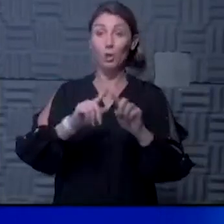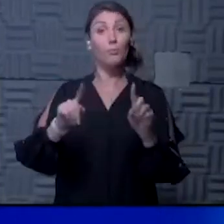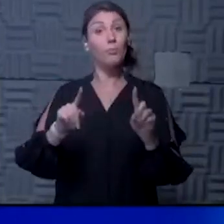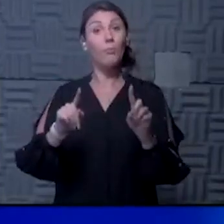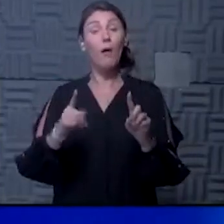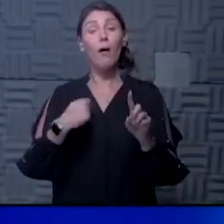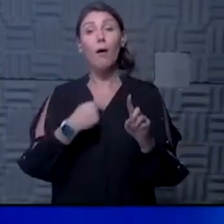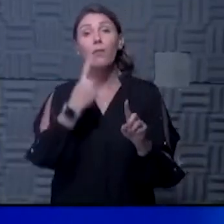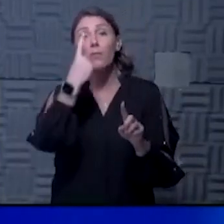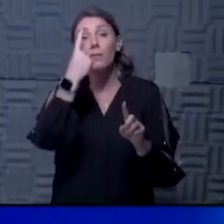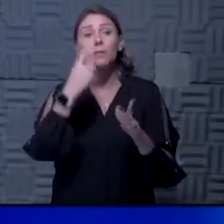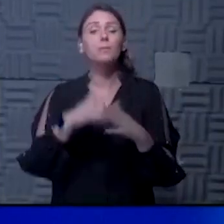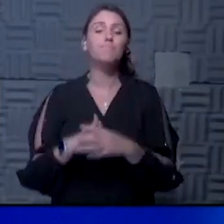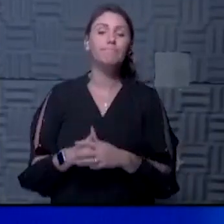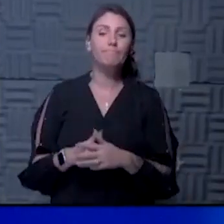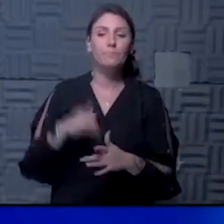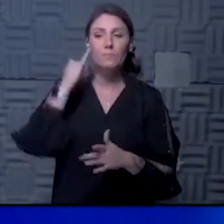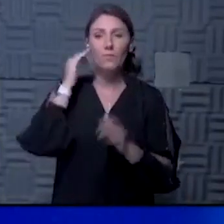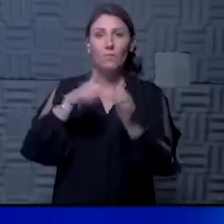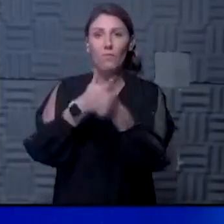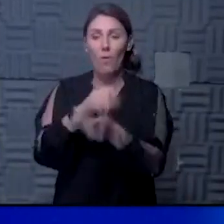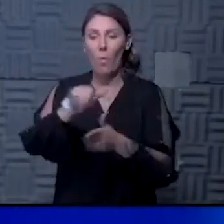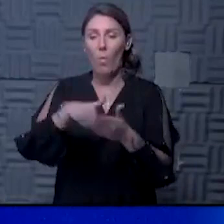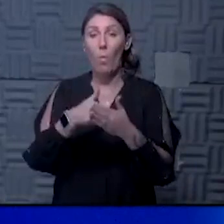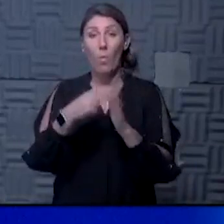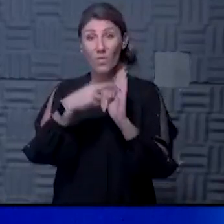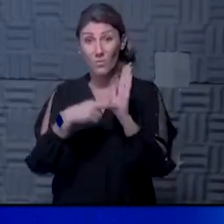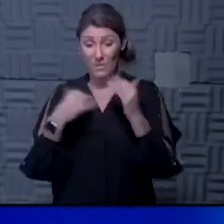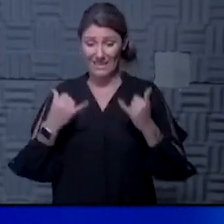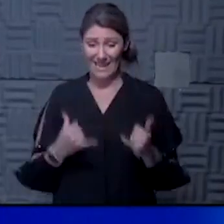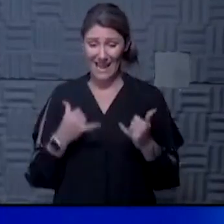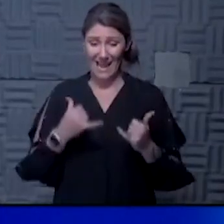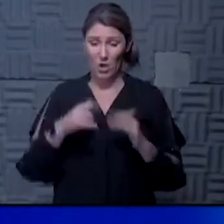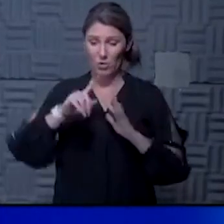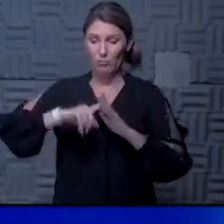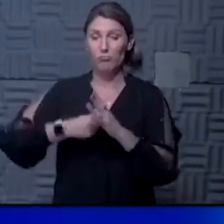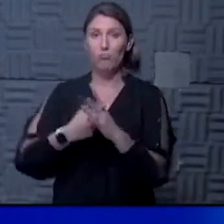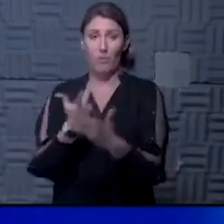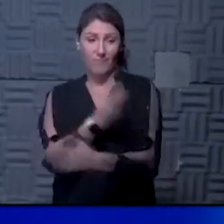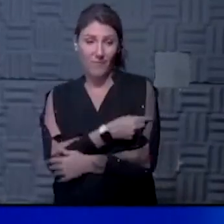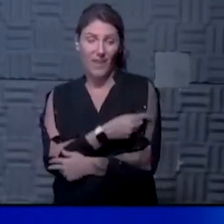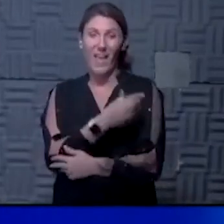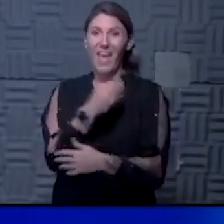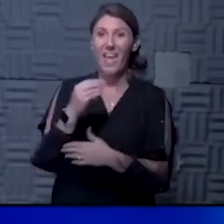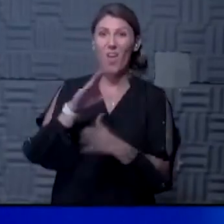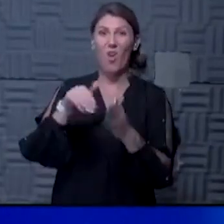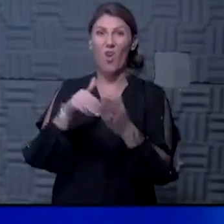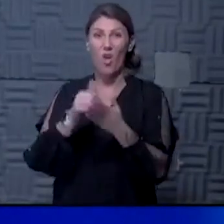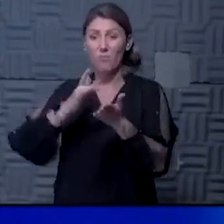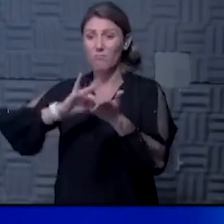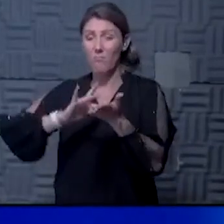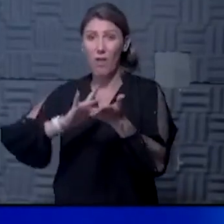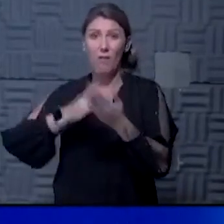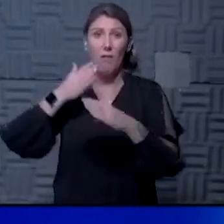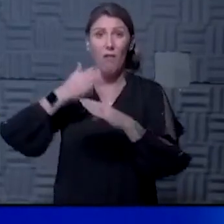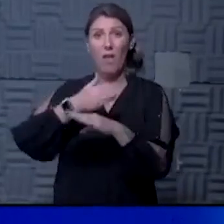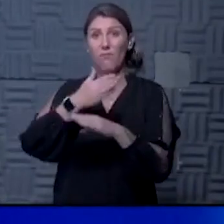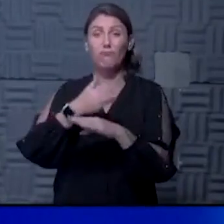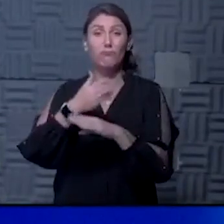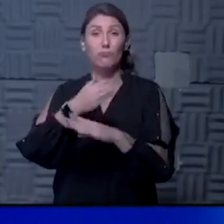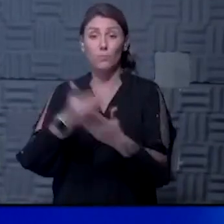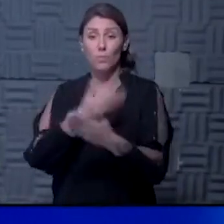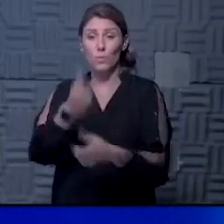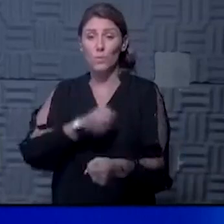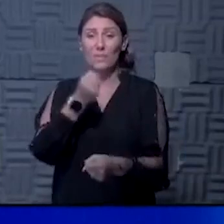I think that if we follow these pillars now, we start getting vaccination monoclonal antibodies after the first year, late winter, early